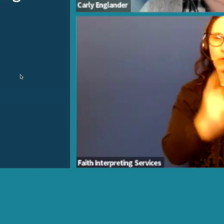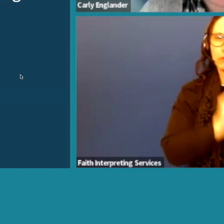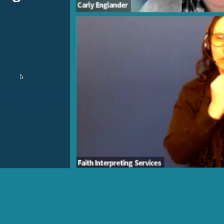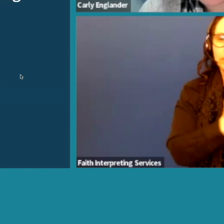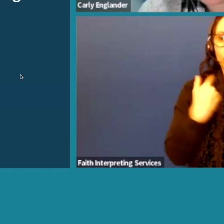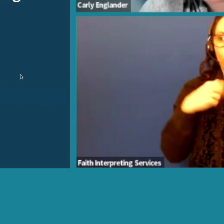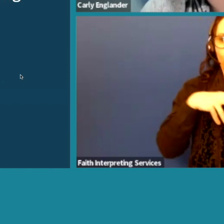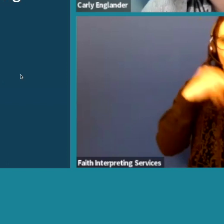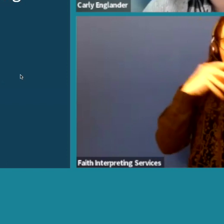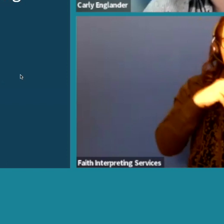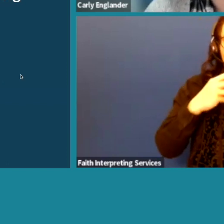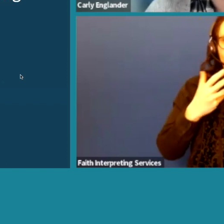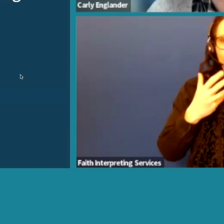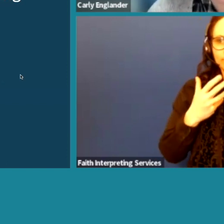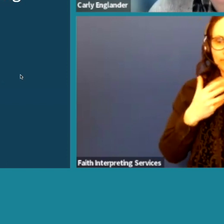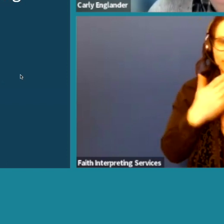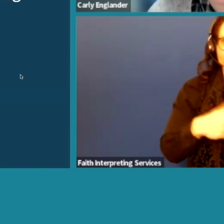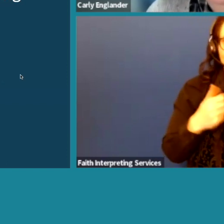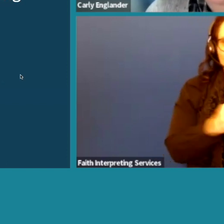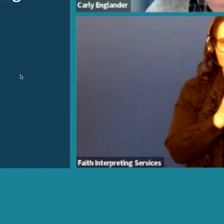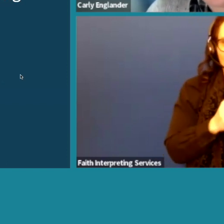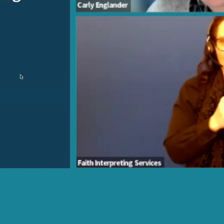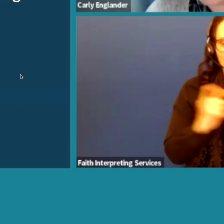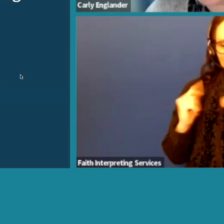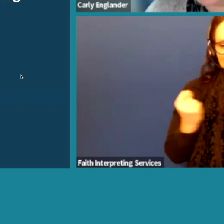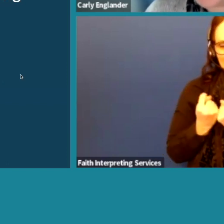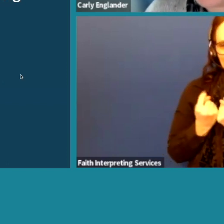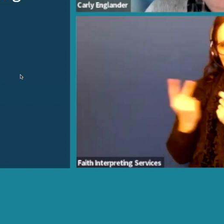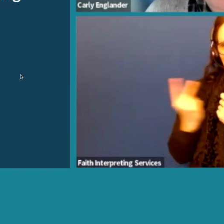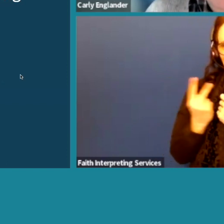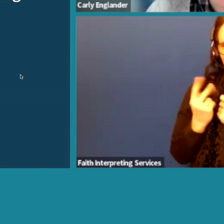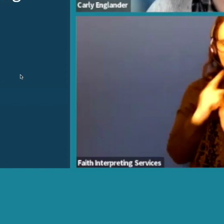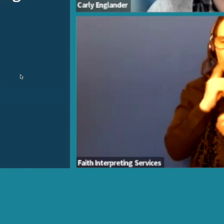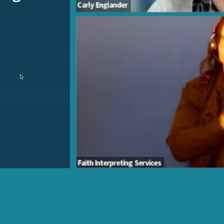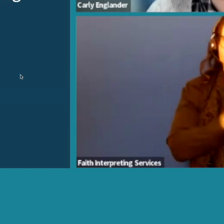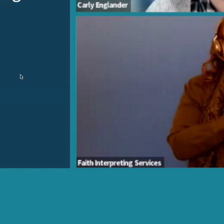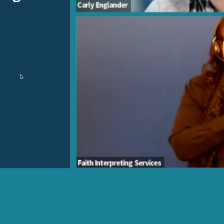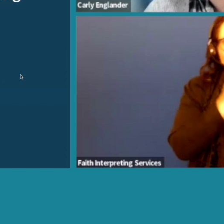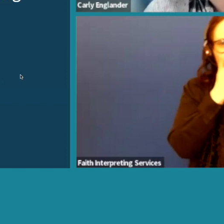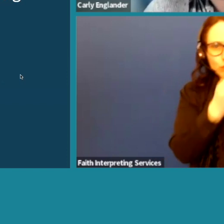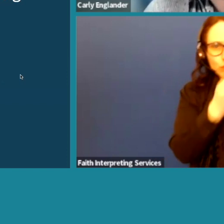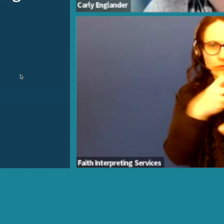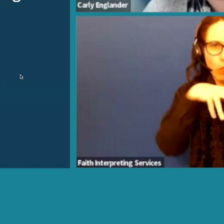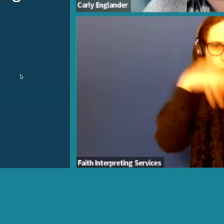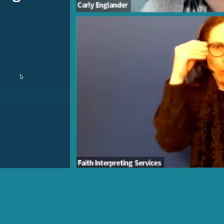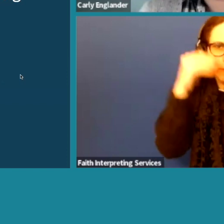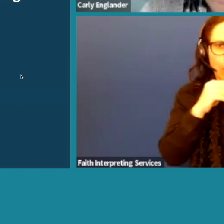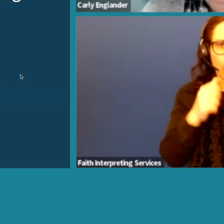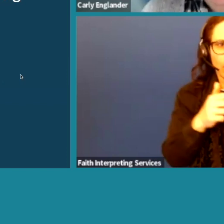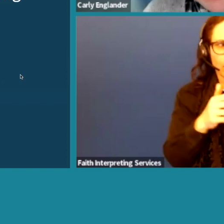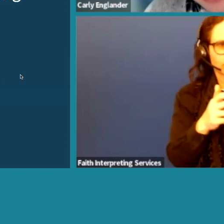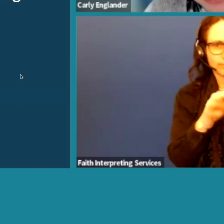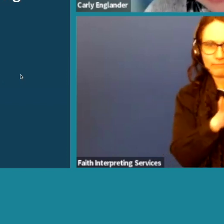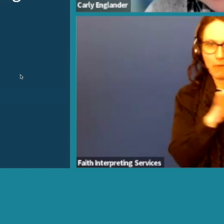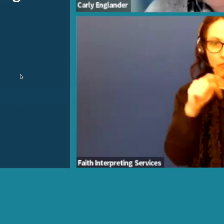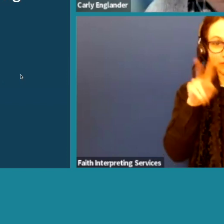as a team. So I'm truly excited and really interested in learning more about this topic. So without further ado, let's